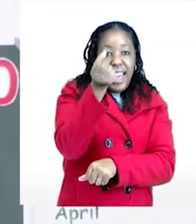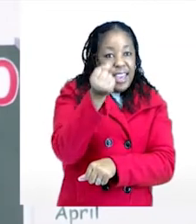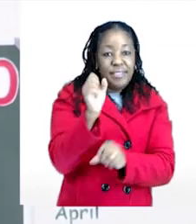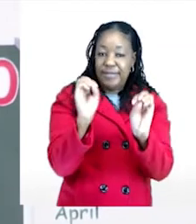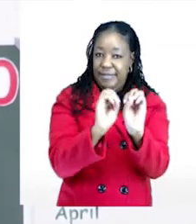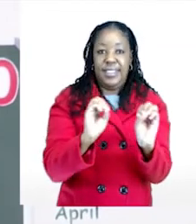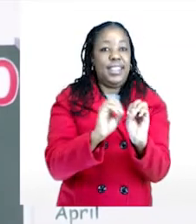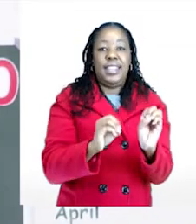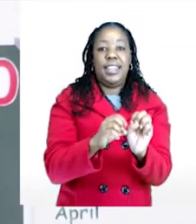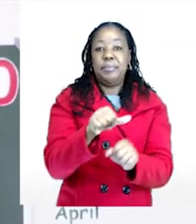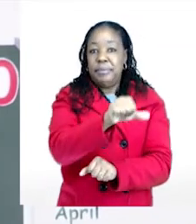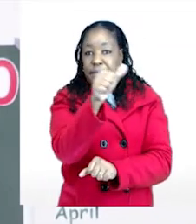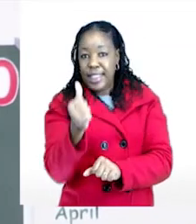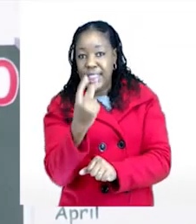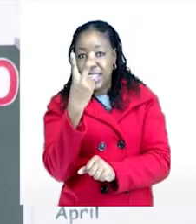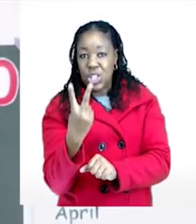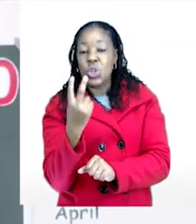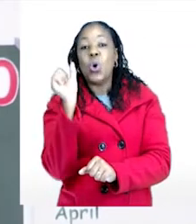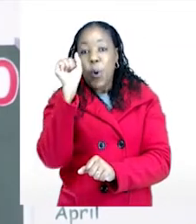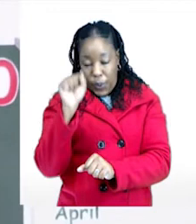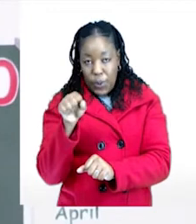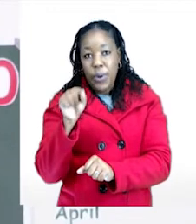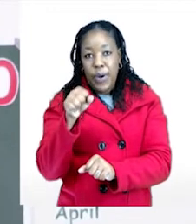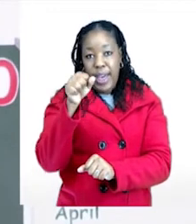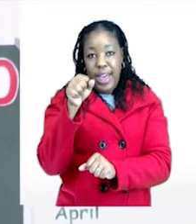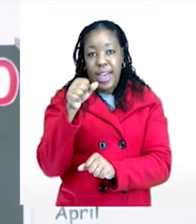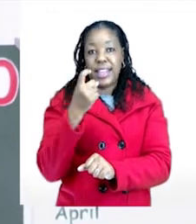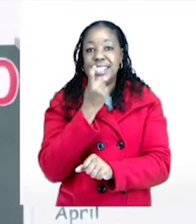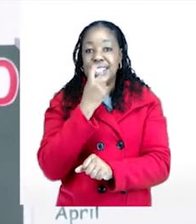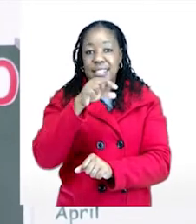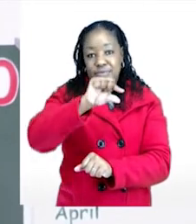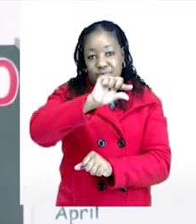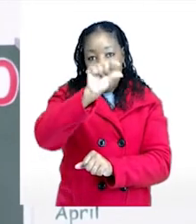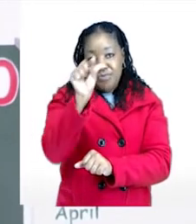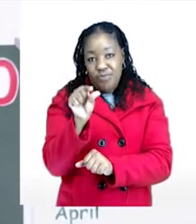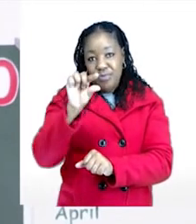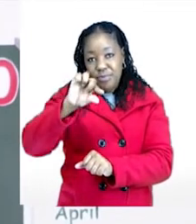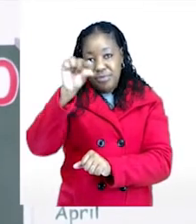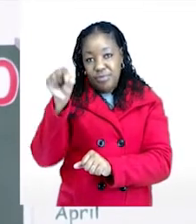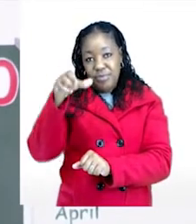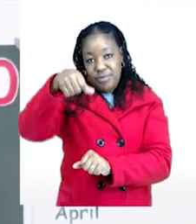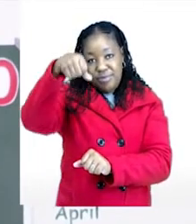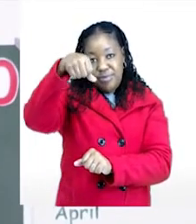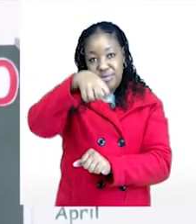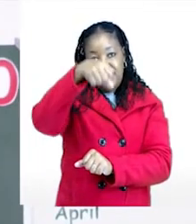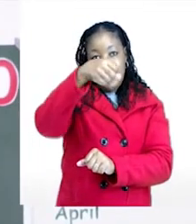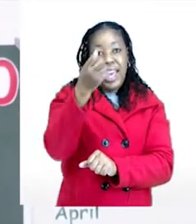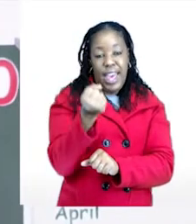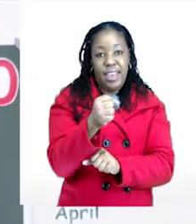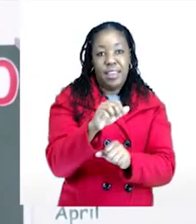handles. Now, what you will do in your booklet, let me just demonstrate here with this little